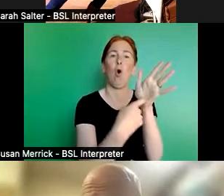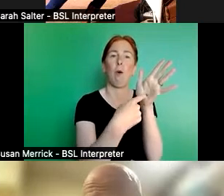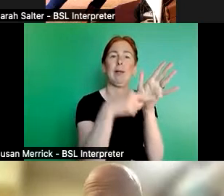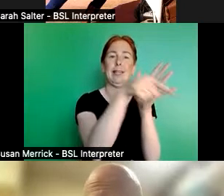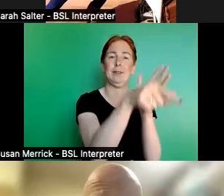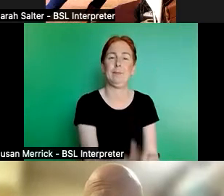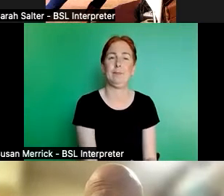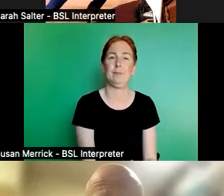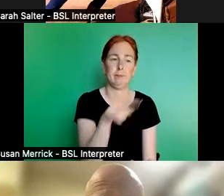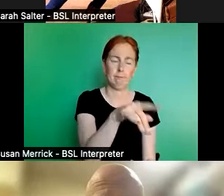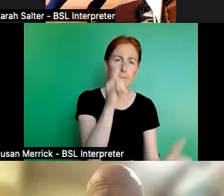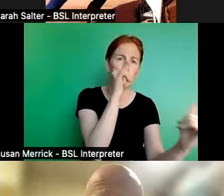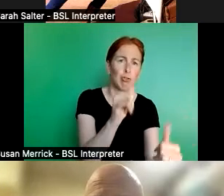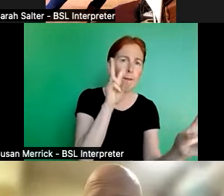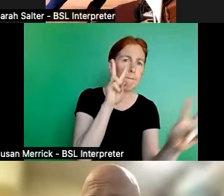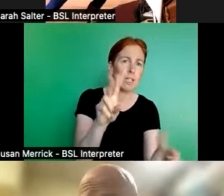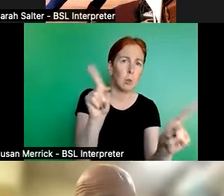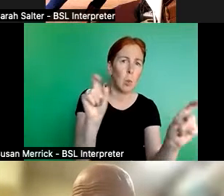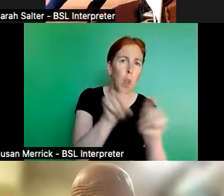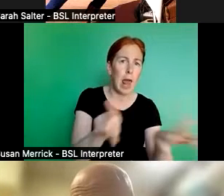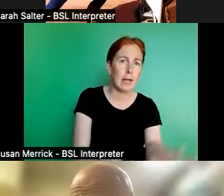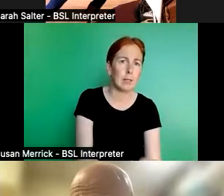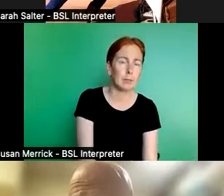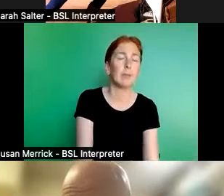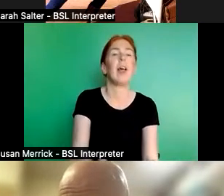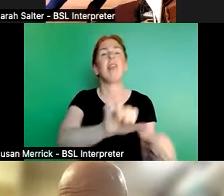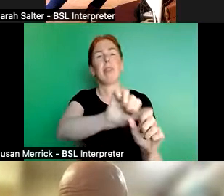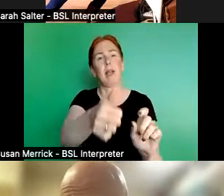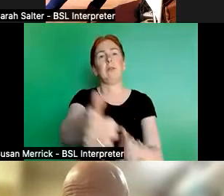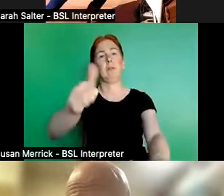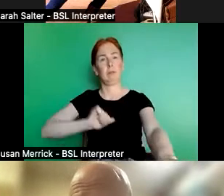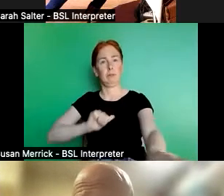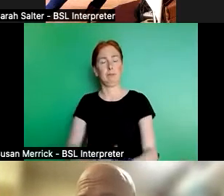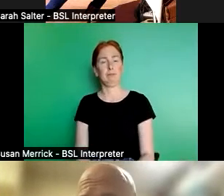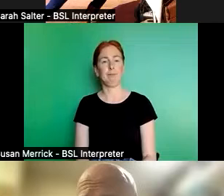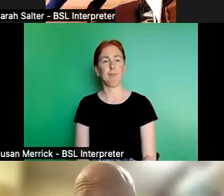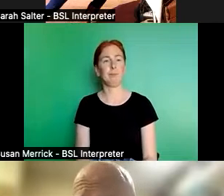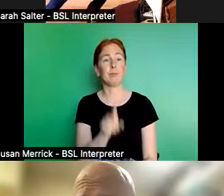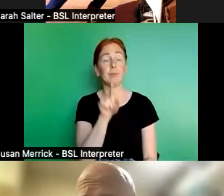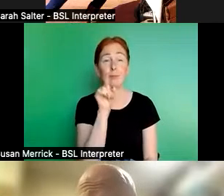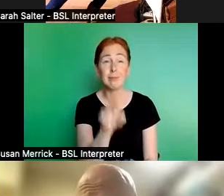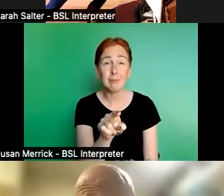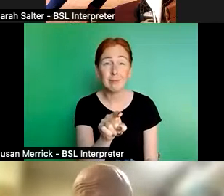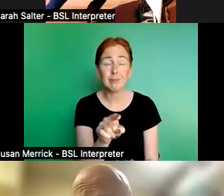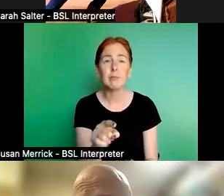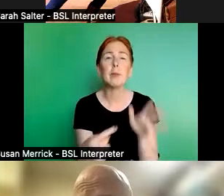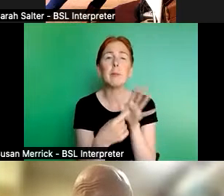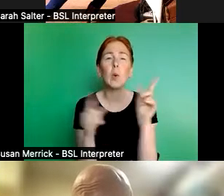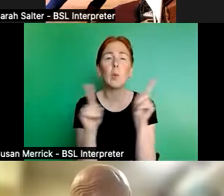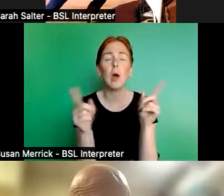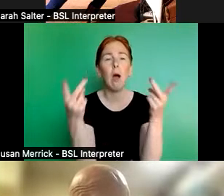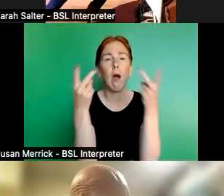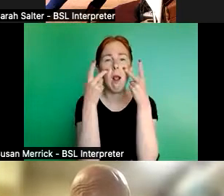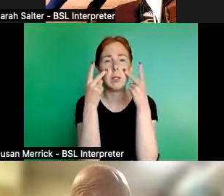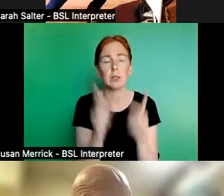the vision is. You can't forget glasses. You mustn't forget glasses. Even in children who've got really,